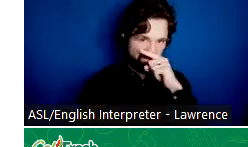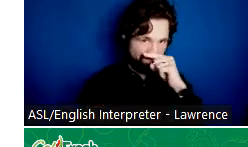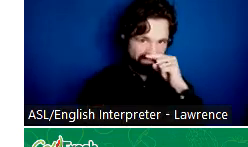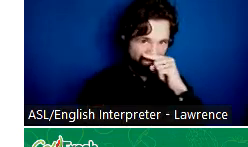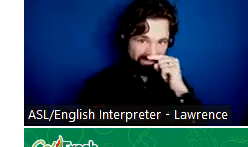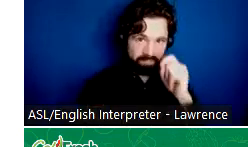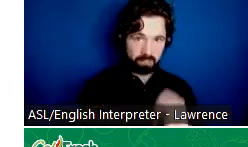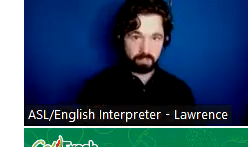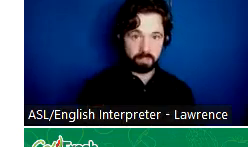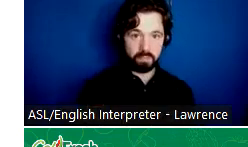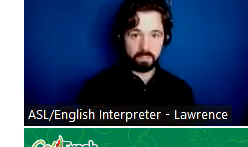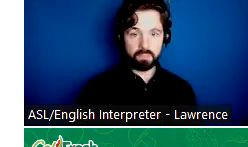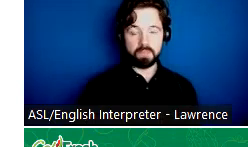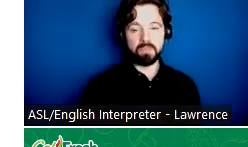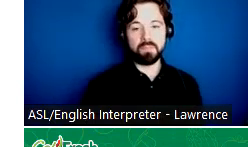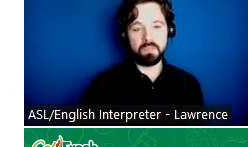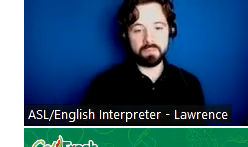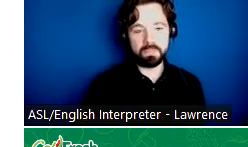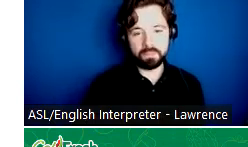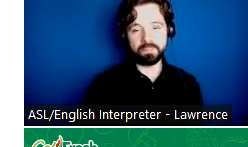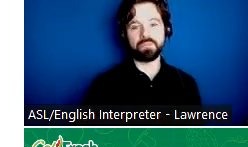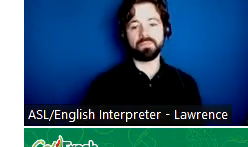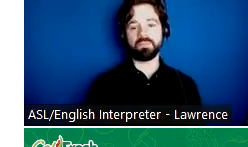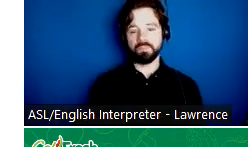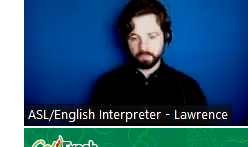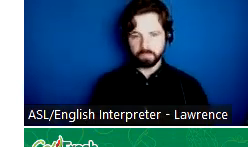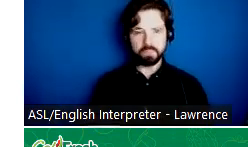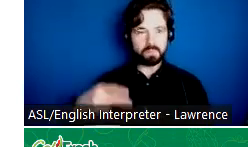The poll results were shared in the chat.